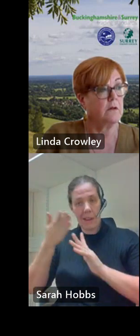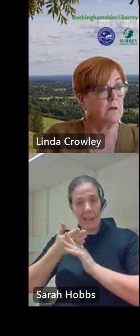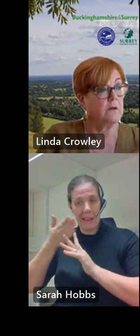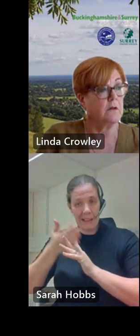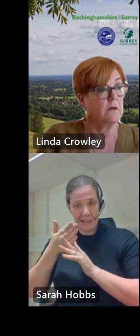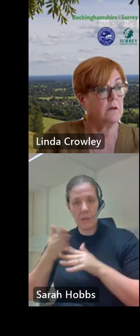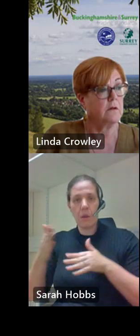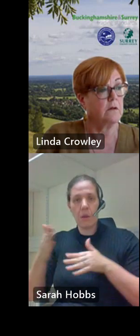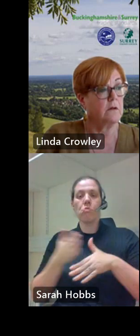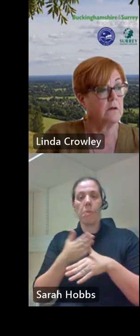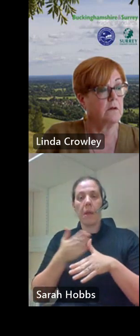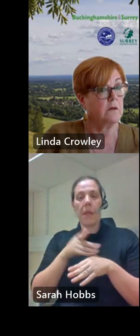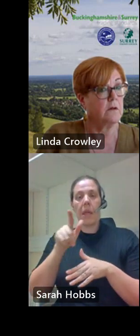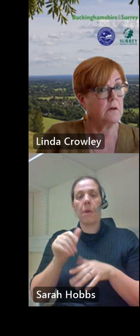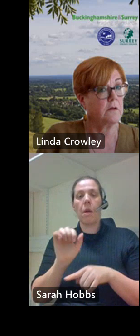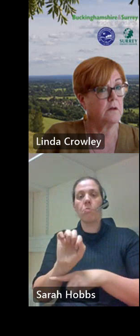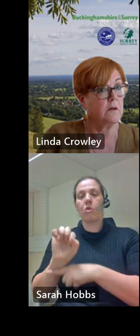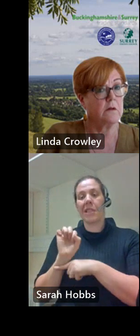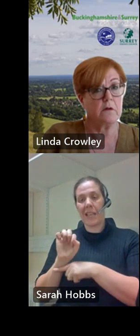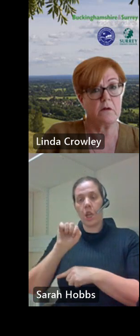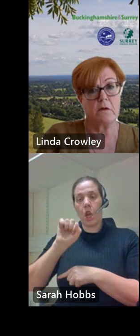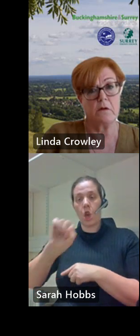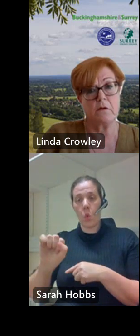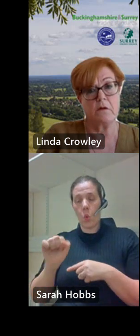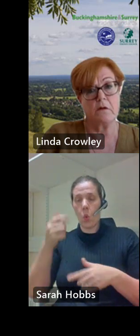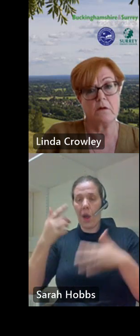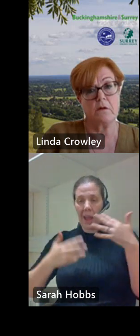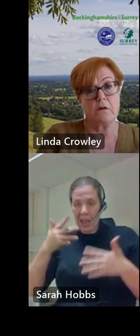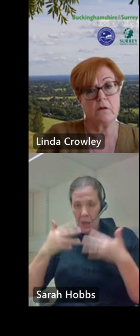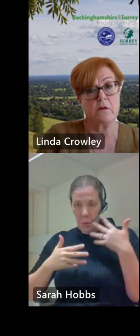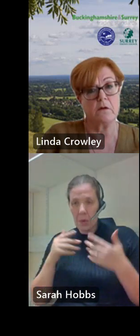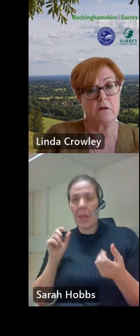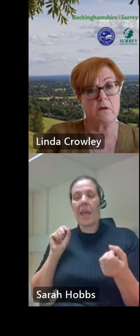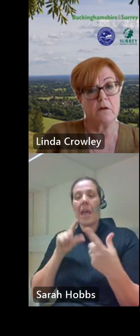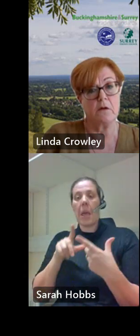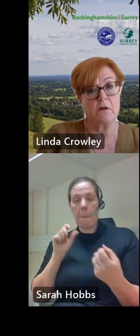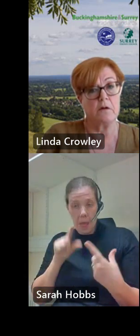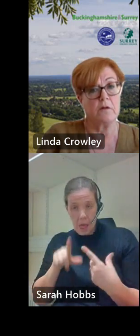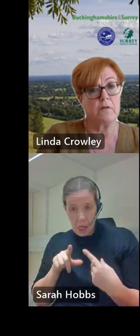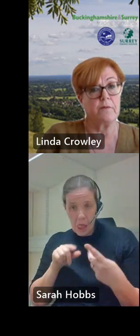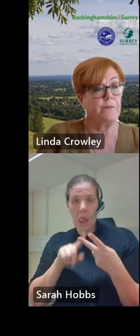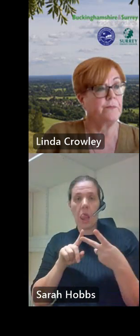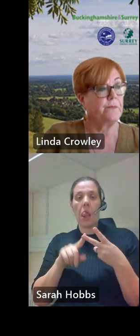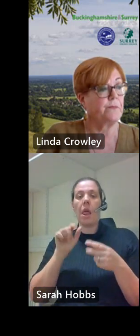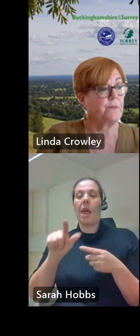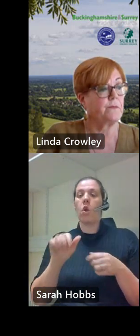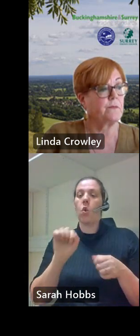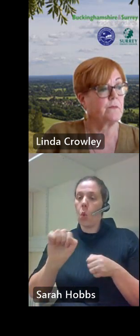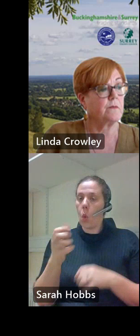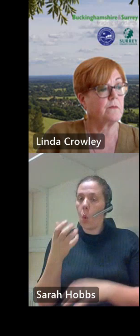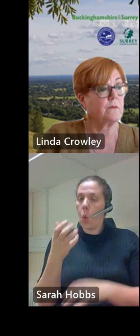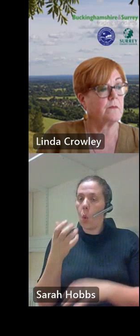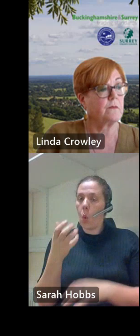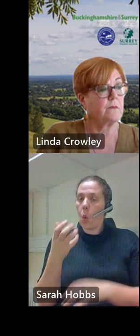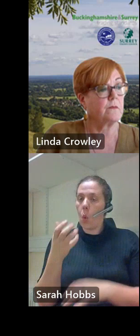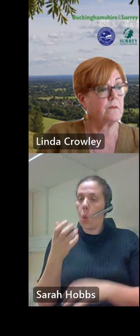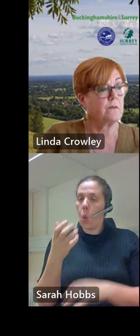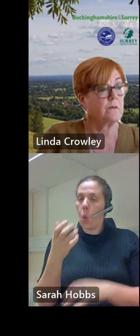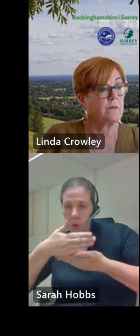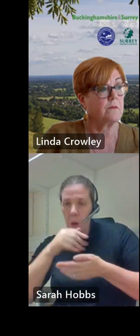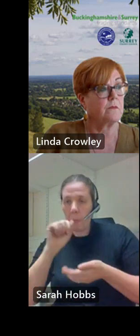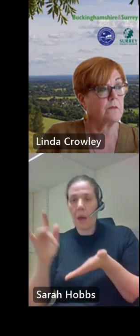about protecting your accounts. That's talking about email and social media accounts and protecting your devices, your data, and